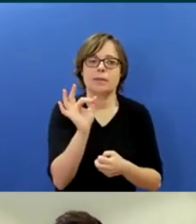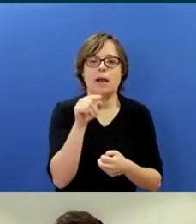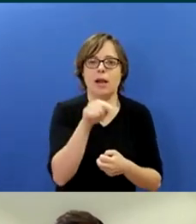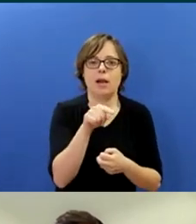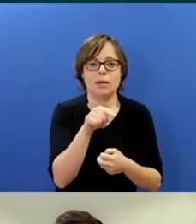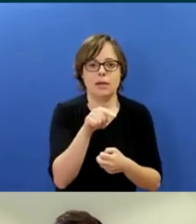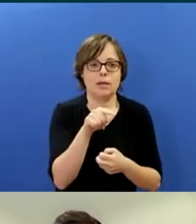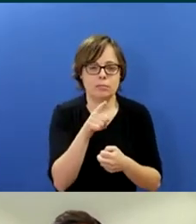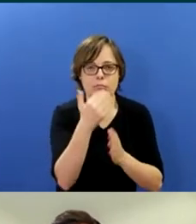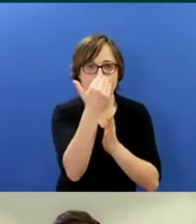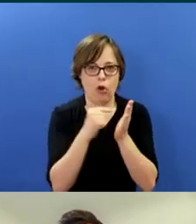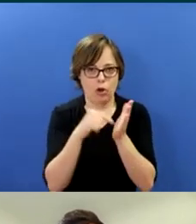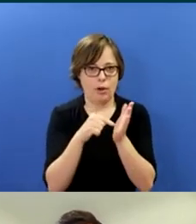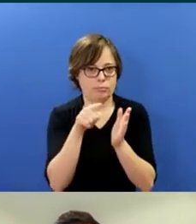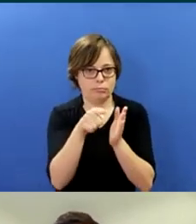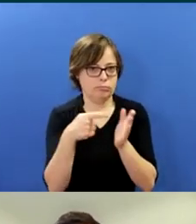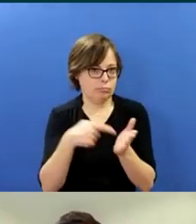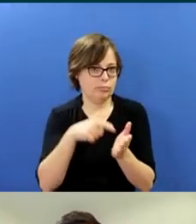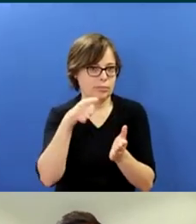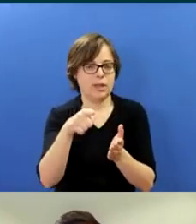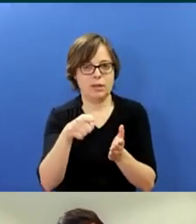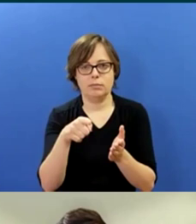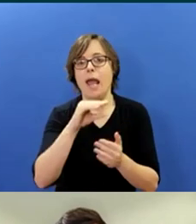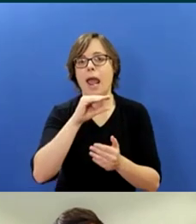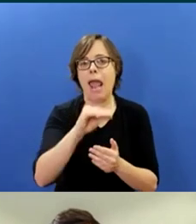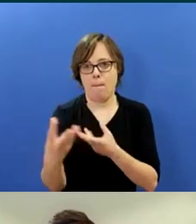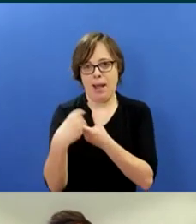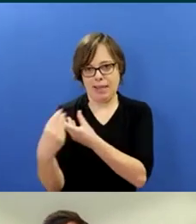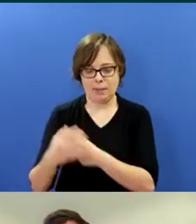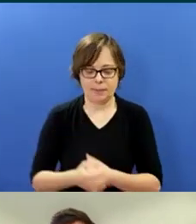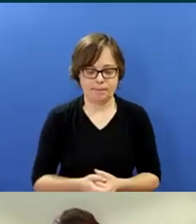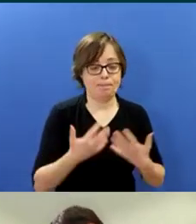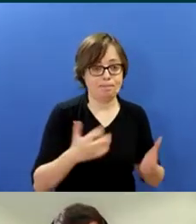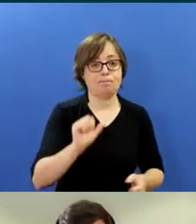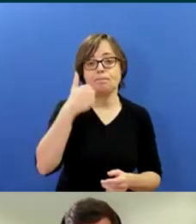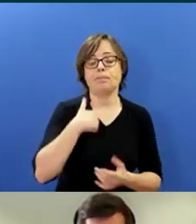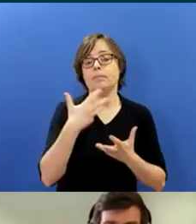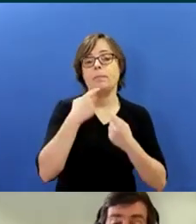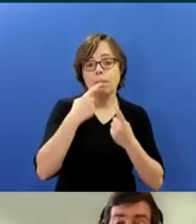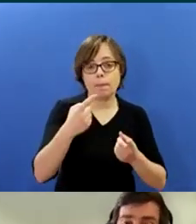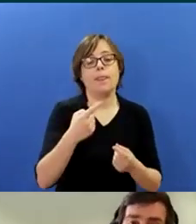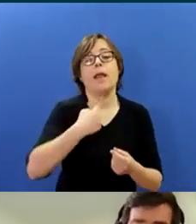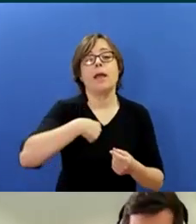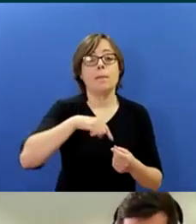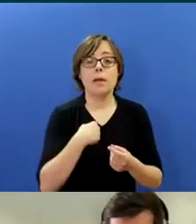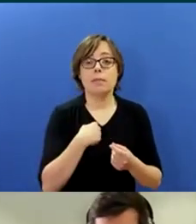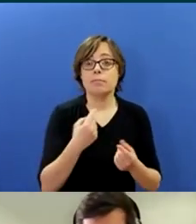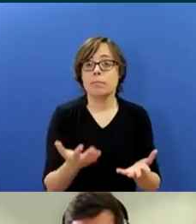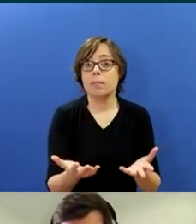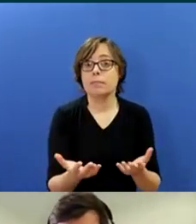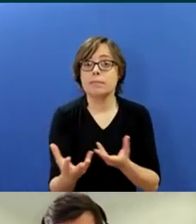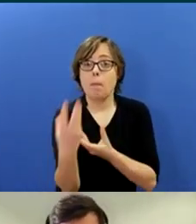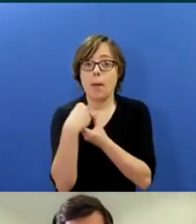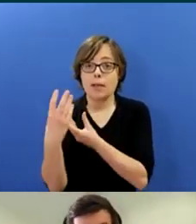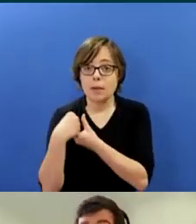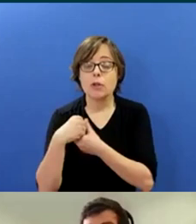in advance, I'd like to say that we understand e-participation always as a complement to analog formats. It